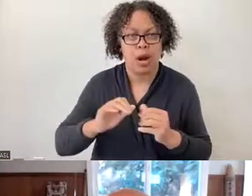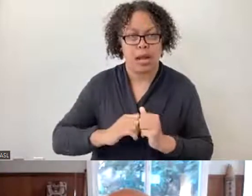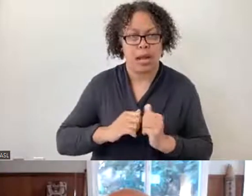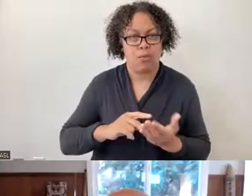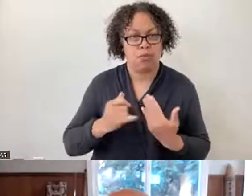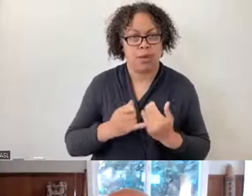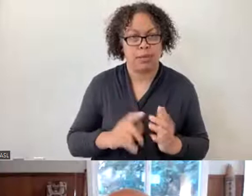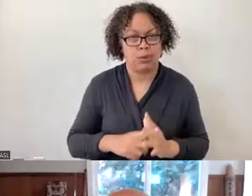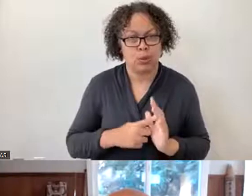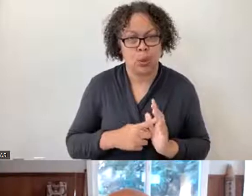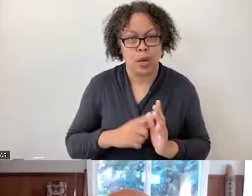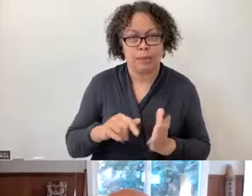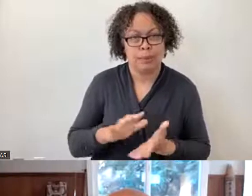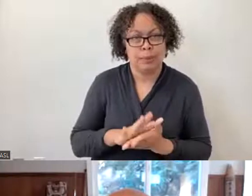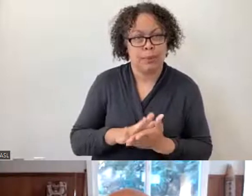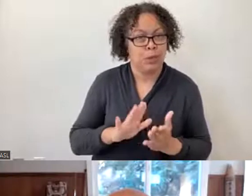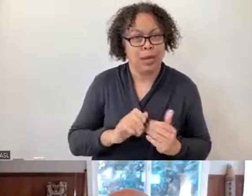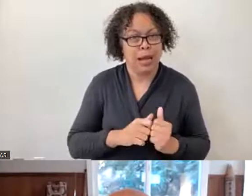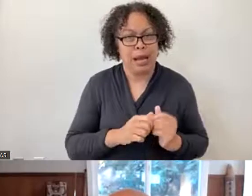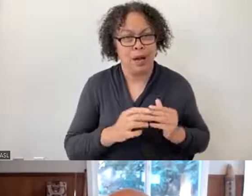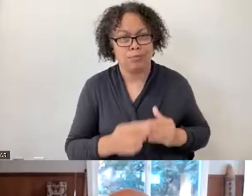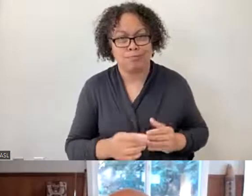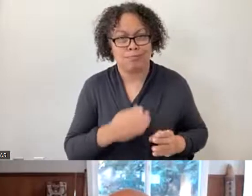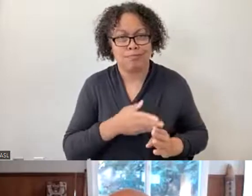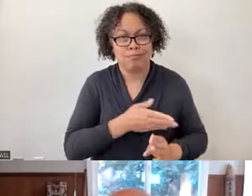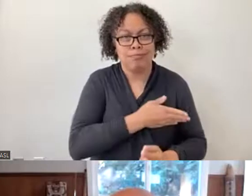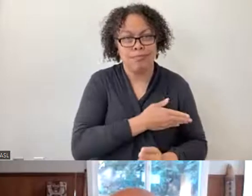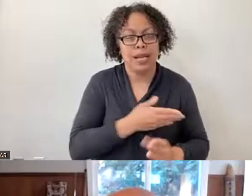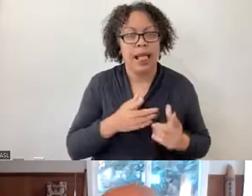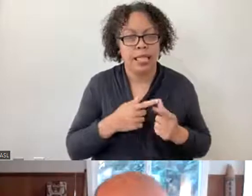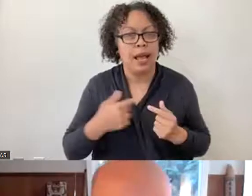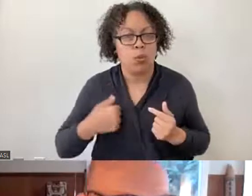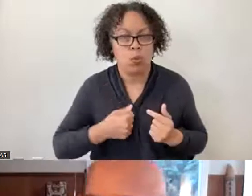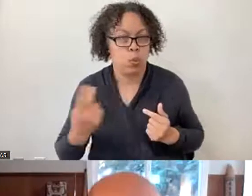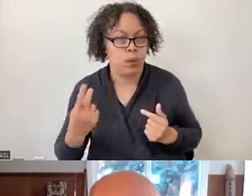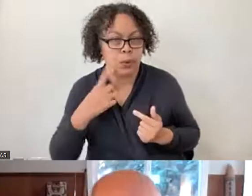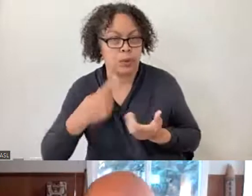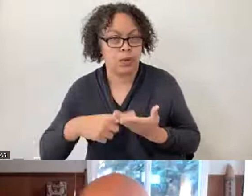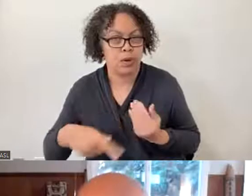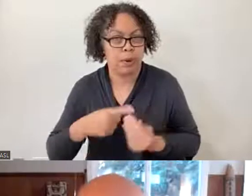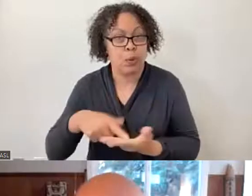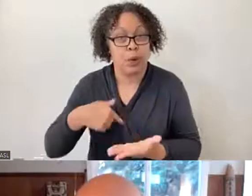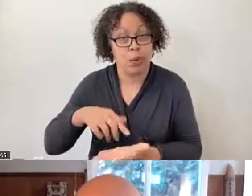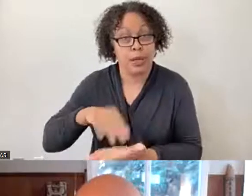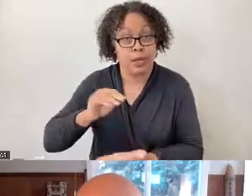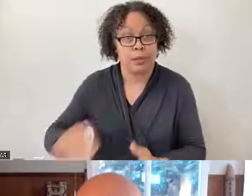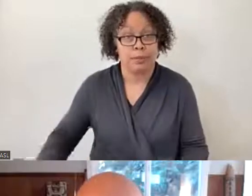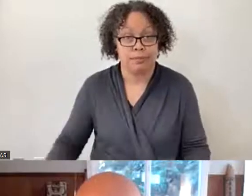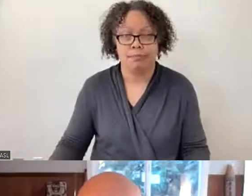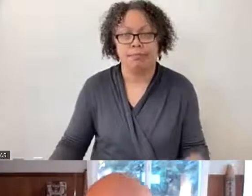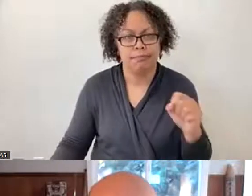project and this paper, and then maybe Jen and I can talk about some of the things we learned? Yeah, sure. Just to give a little